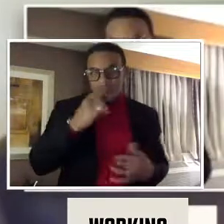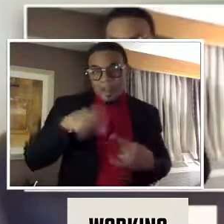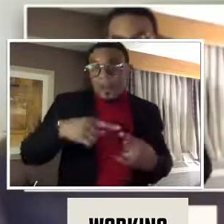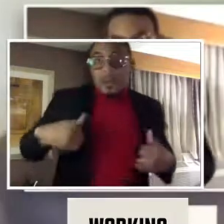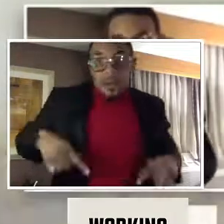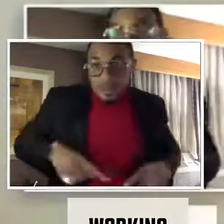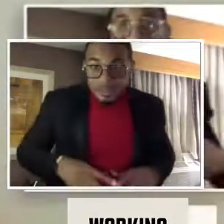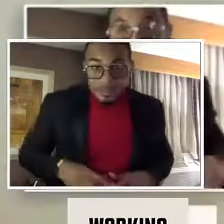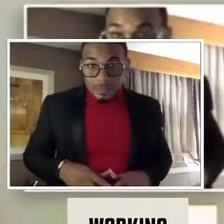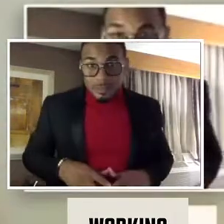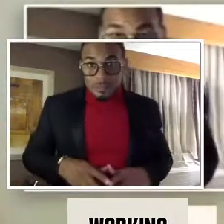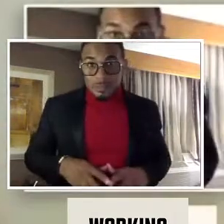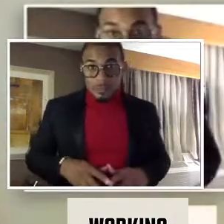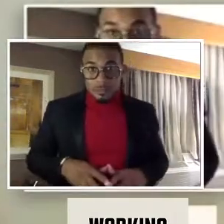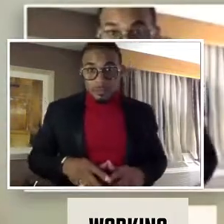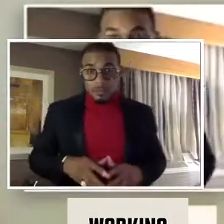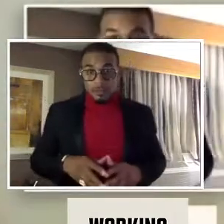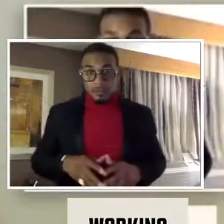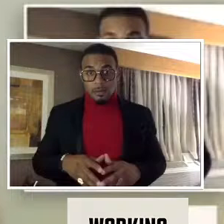about us.